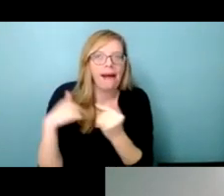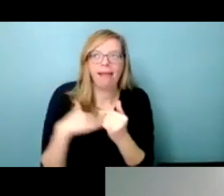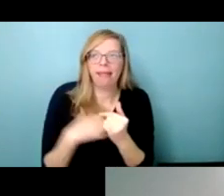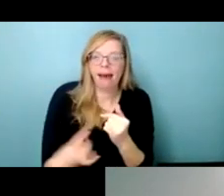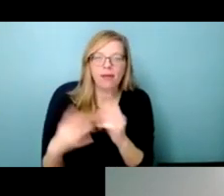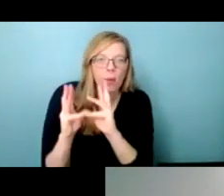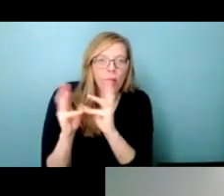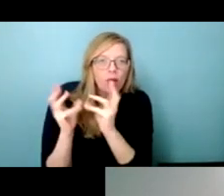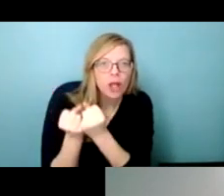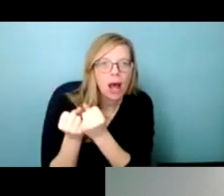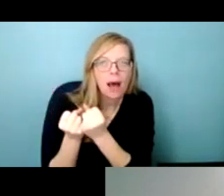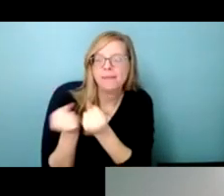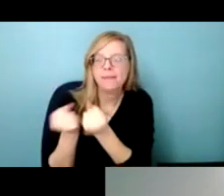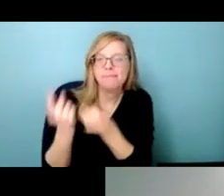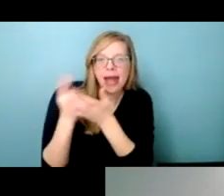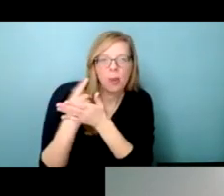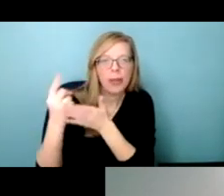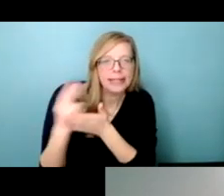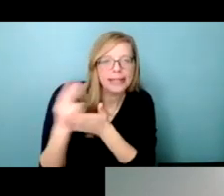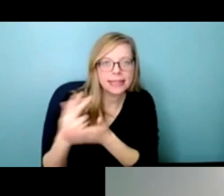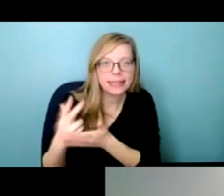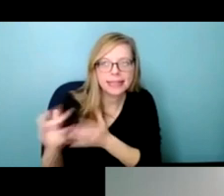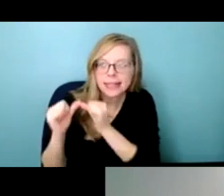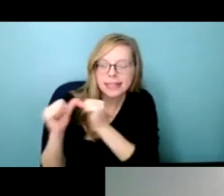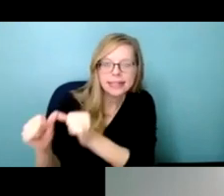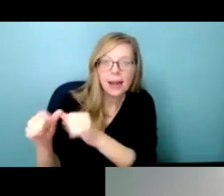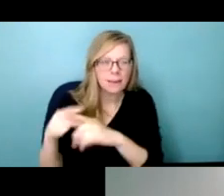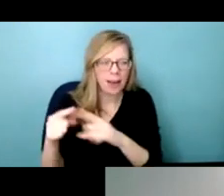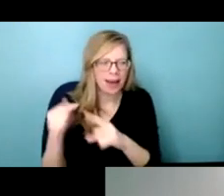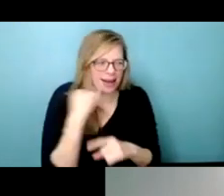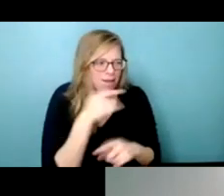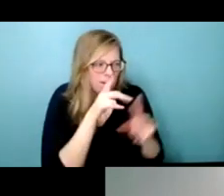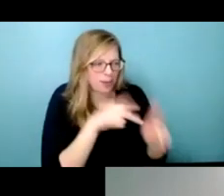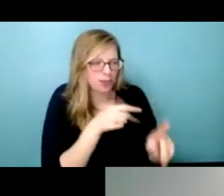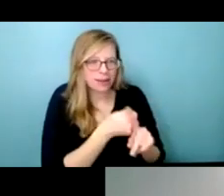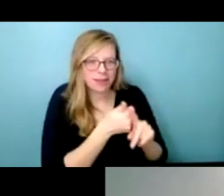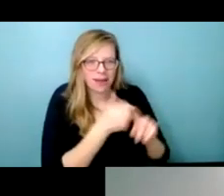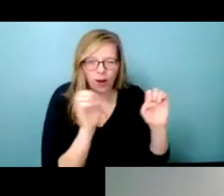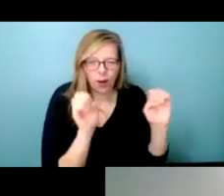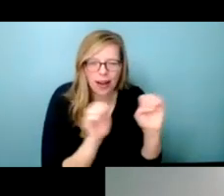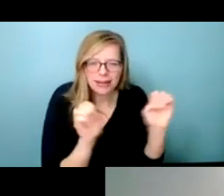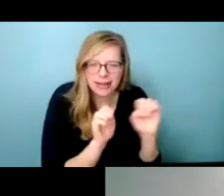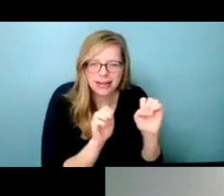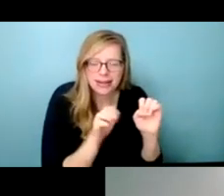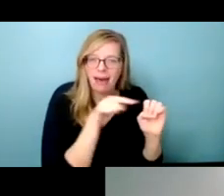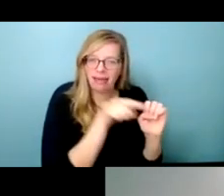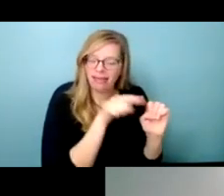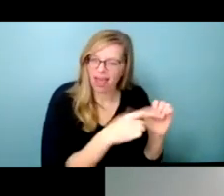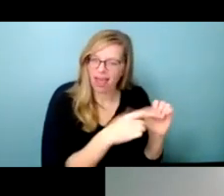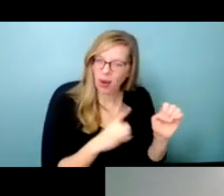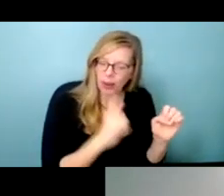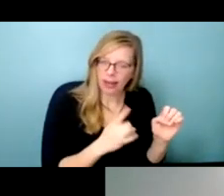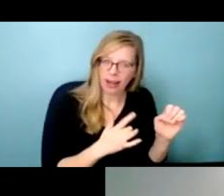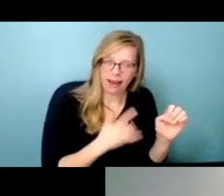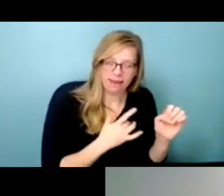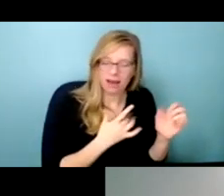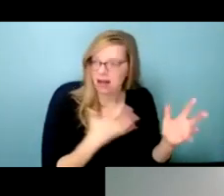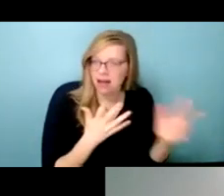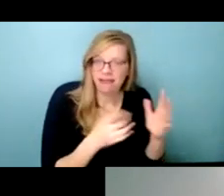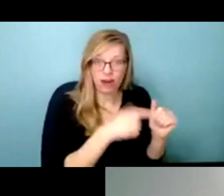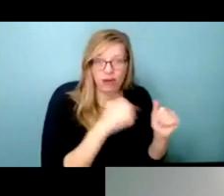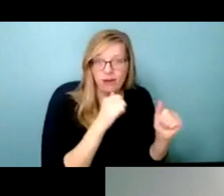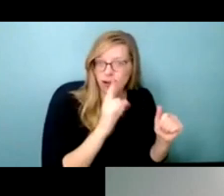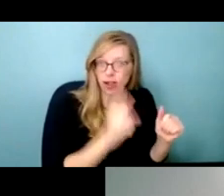over a amount of weeks. And really, when people are in crisis, and if you're dealing with vulnerable populations, they don't know from one day to the